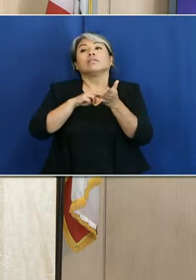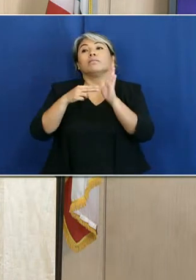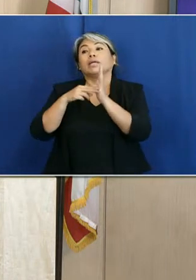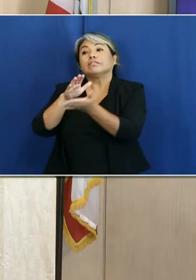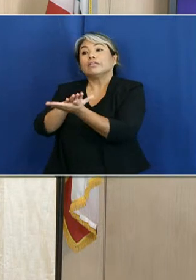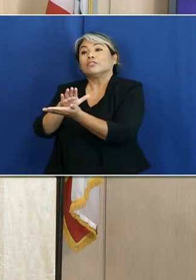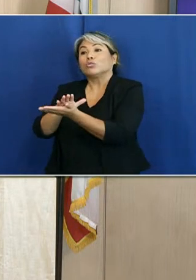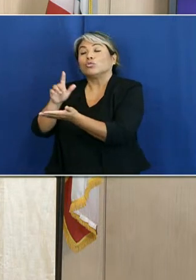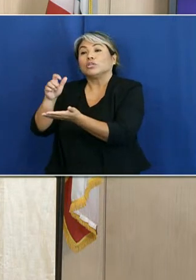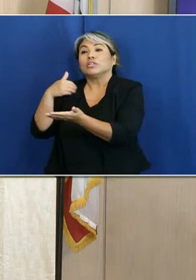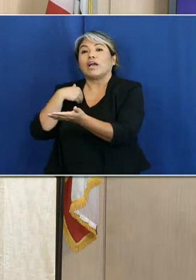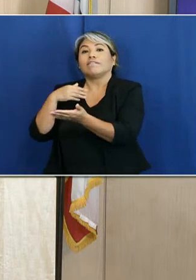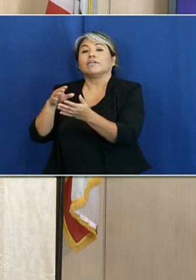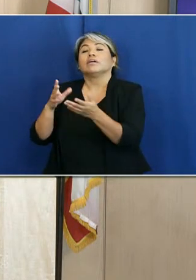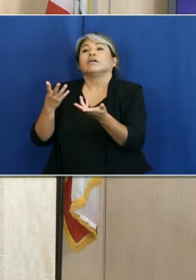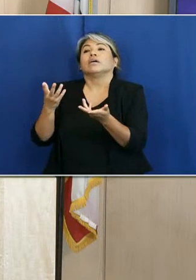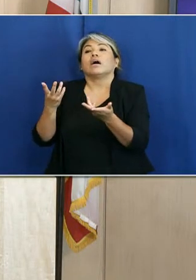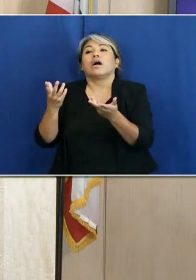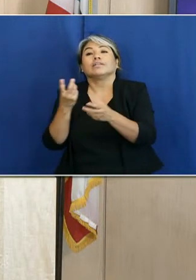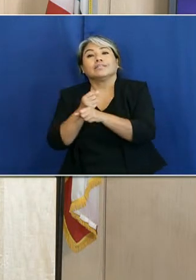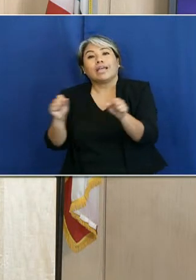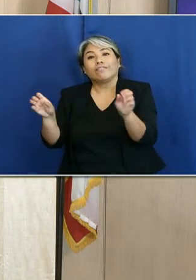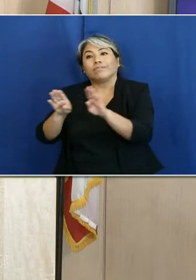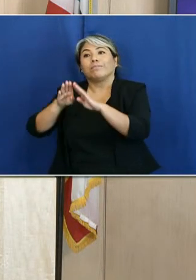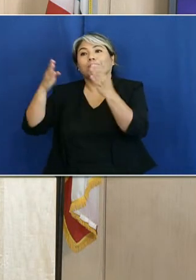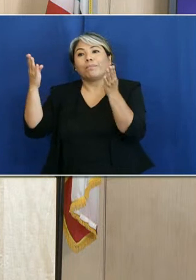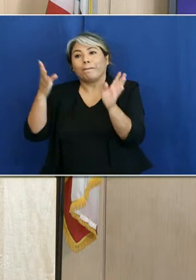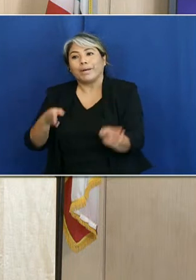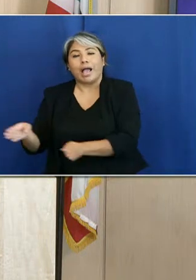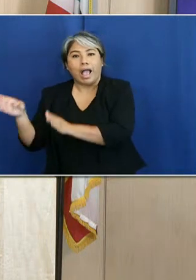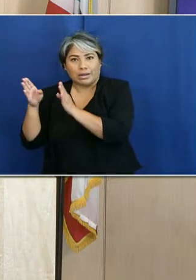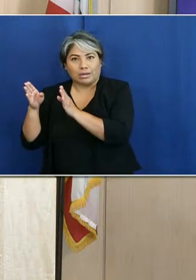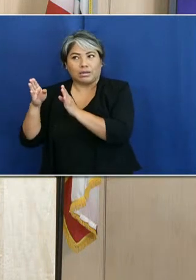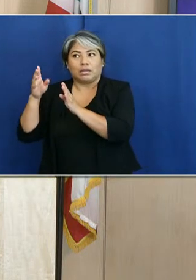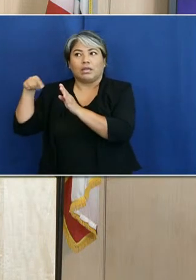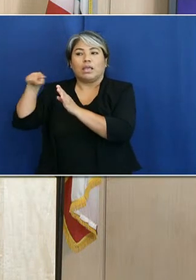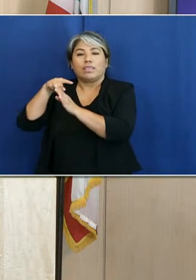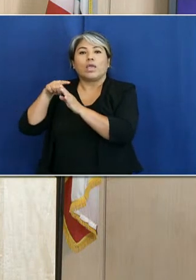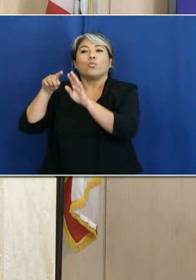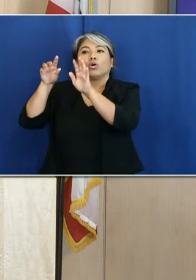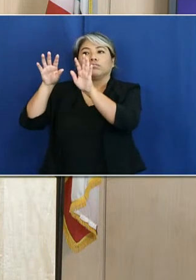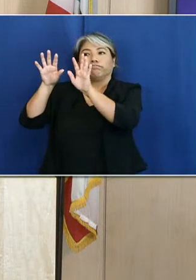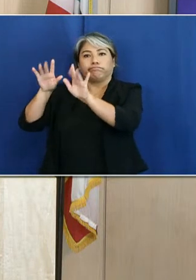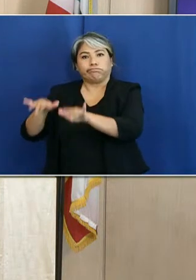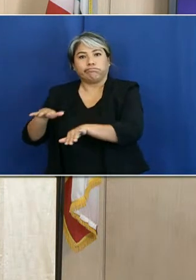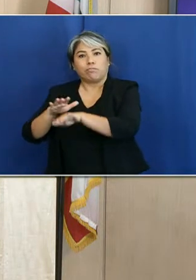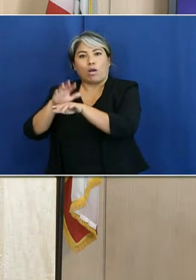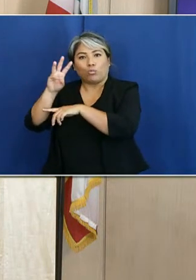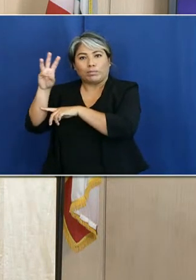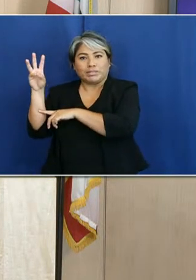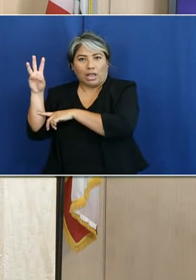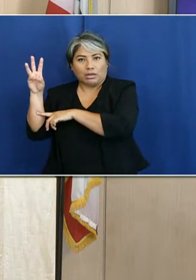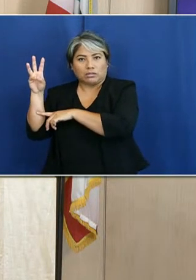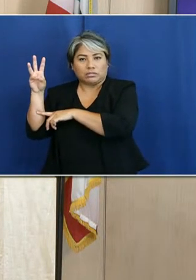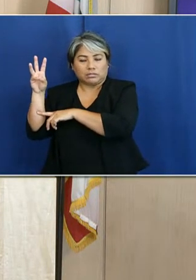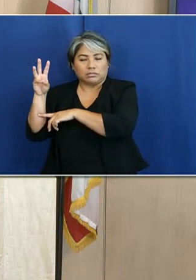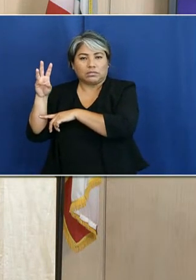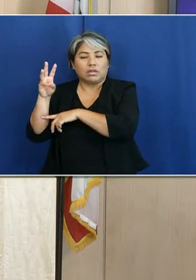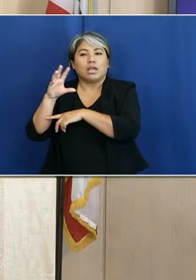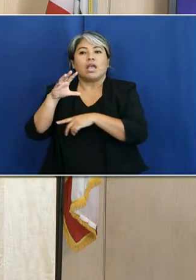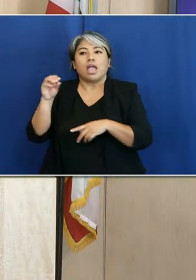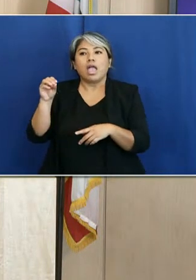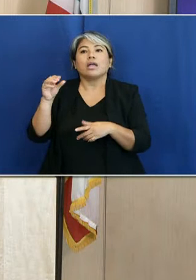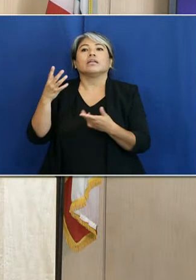need to have a safe reopening plan that they would post on their website and